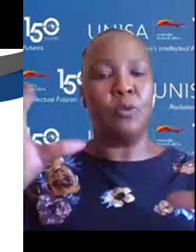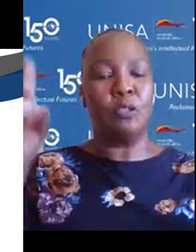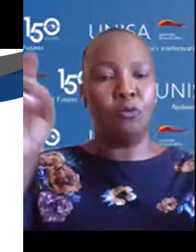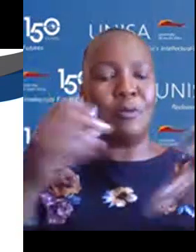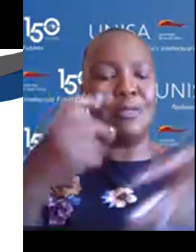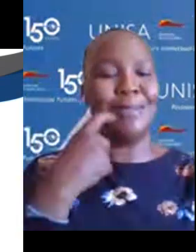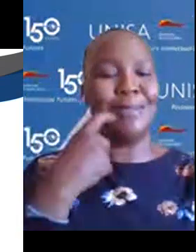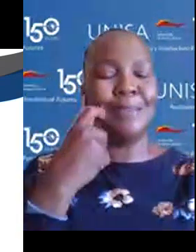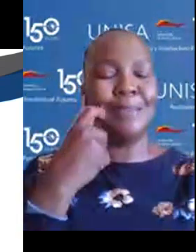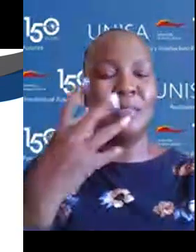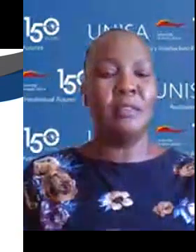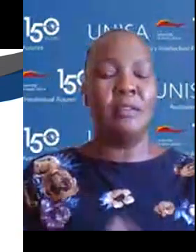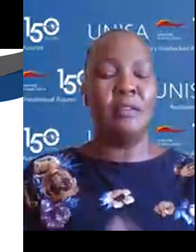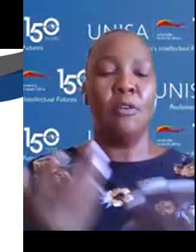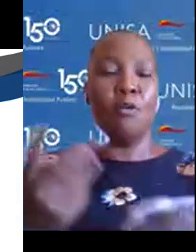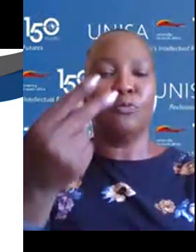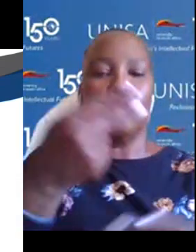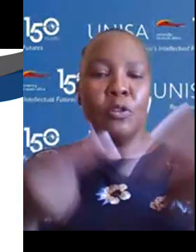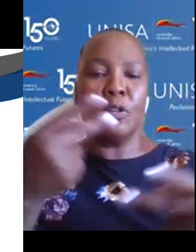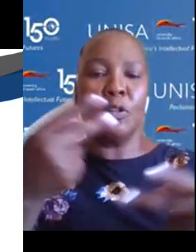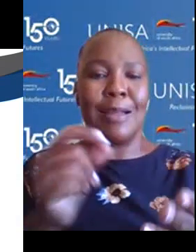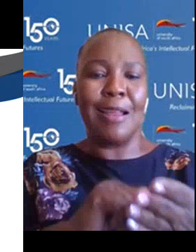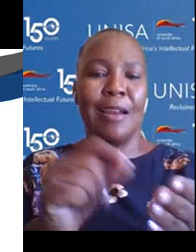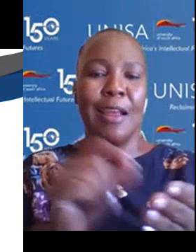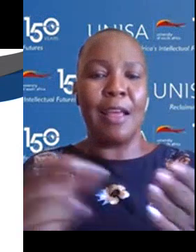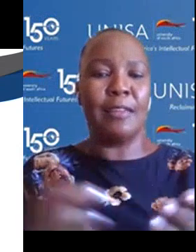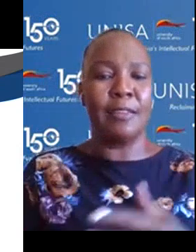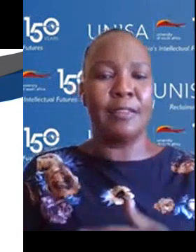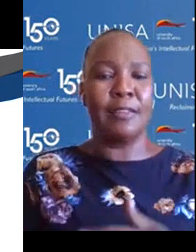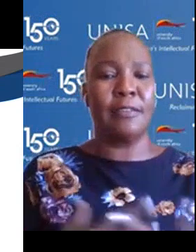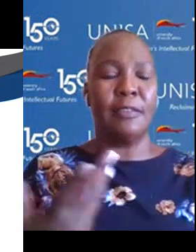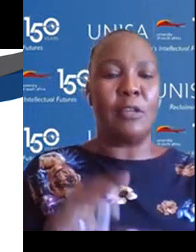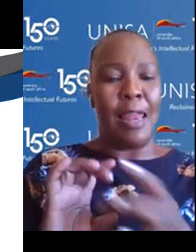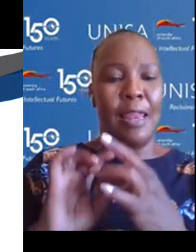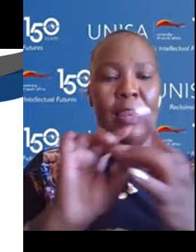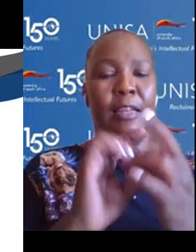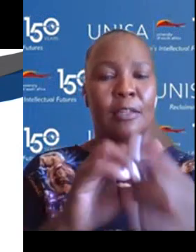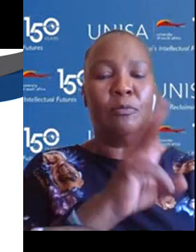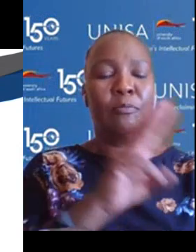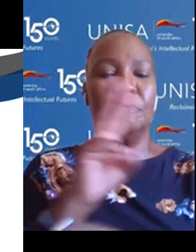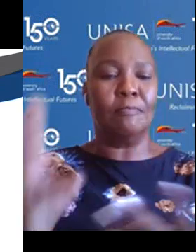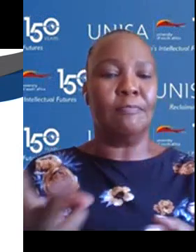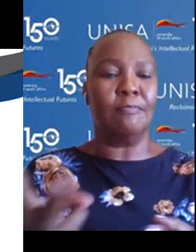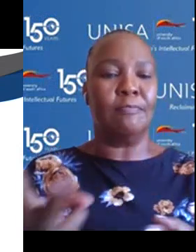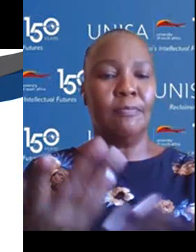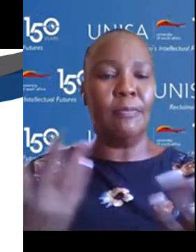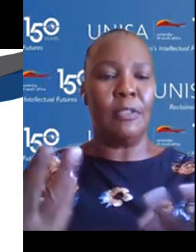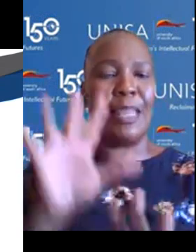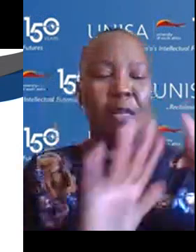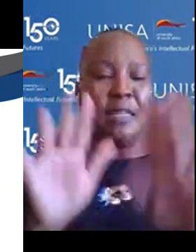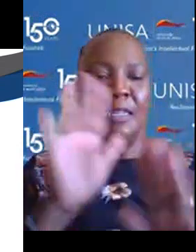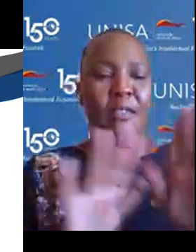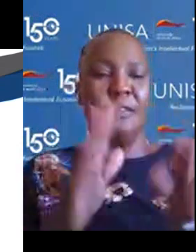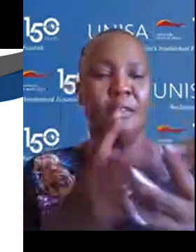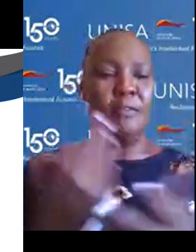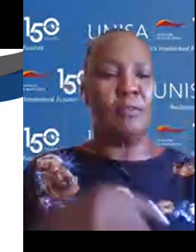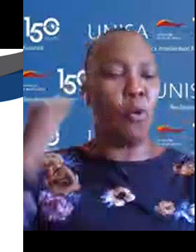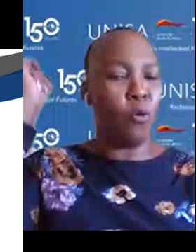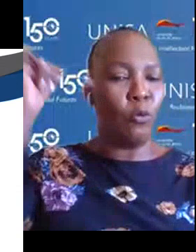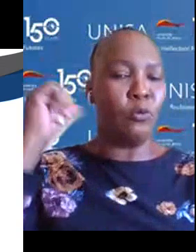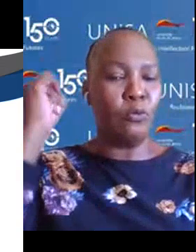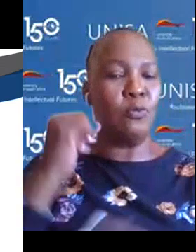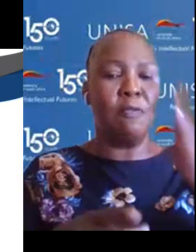easily. And you can draw in it, you can handwrite it, you can link websites in it, you know, add images, embed audio, video